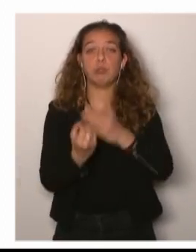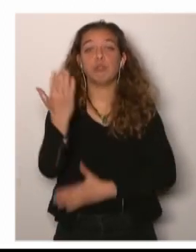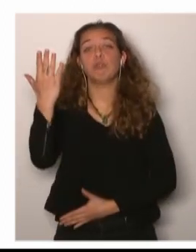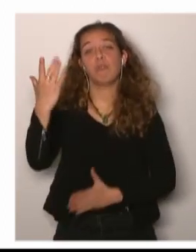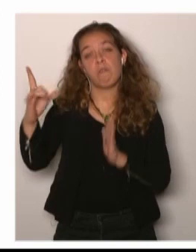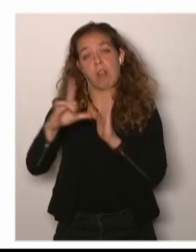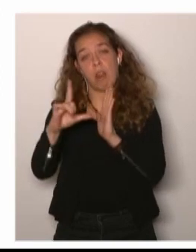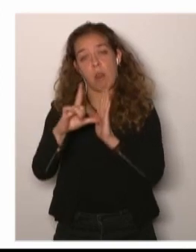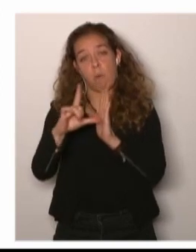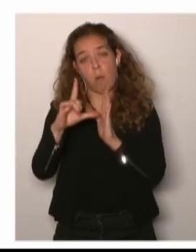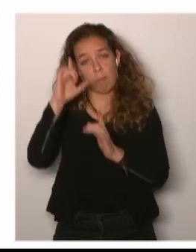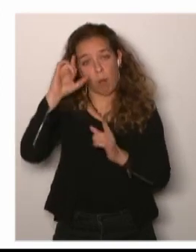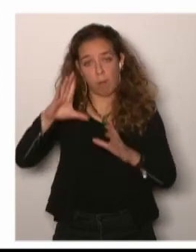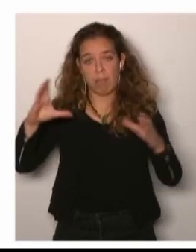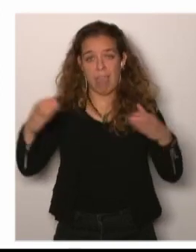cancer screening.